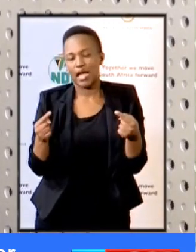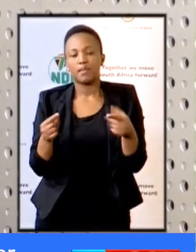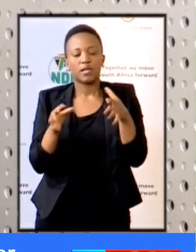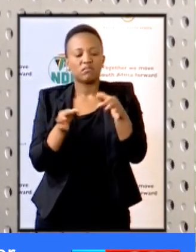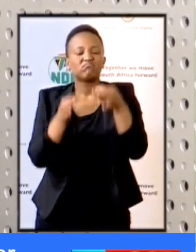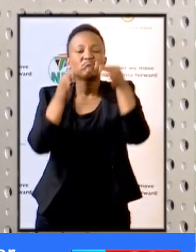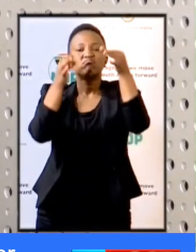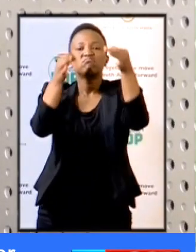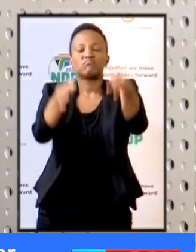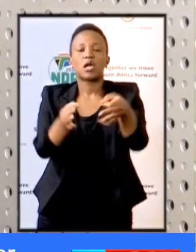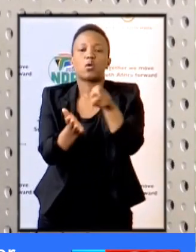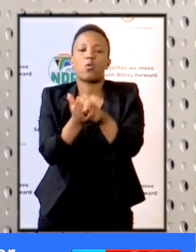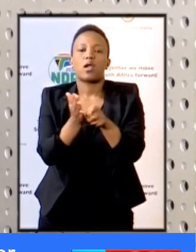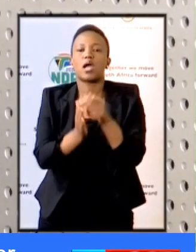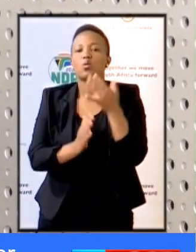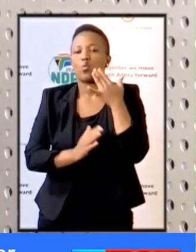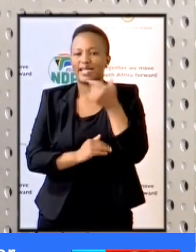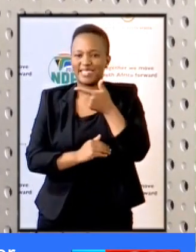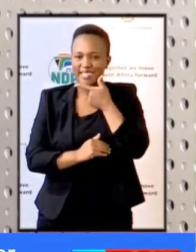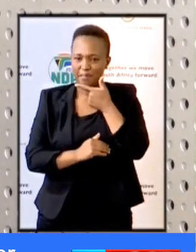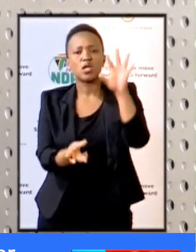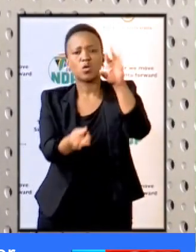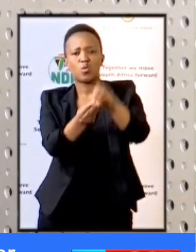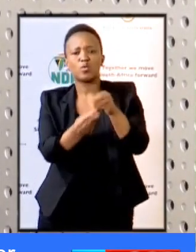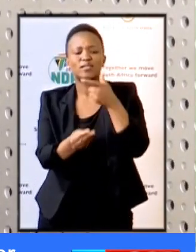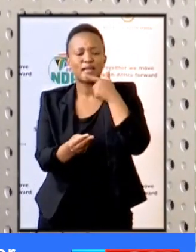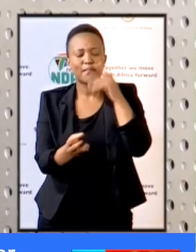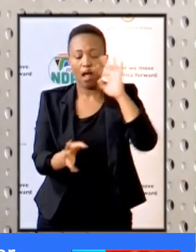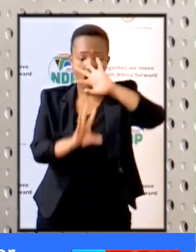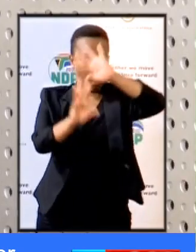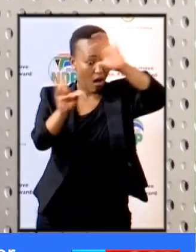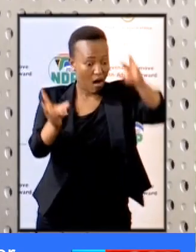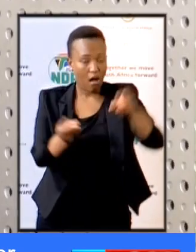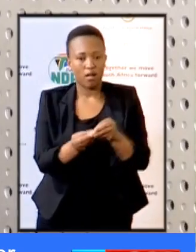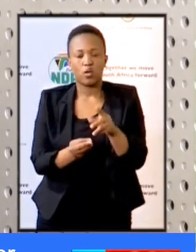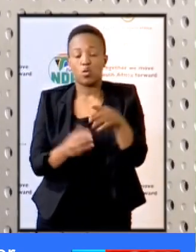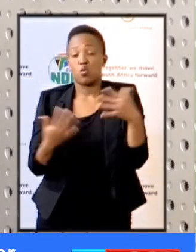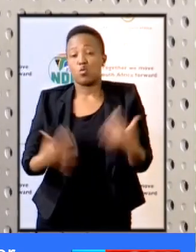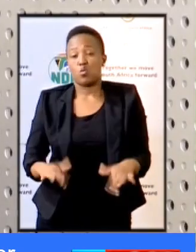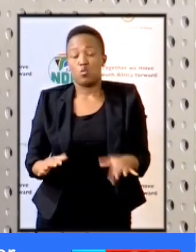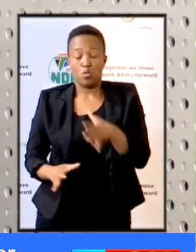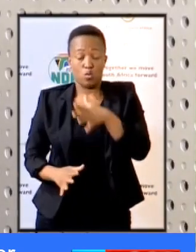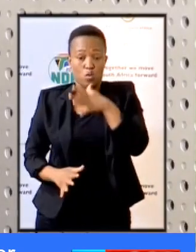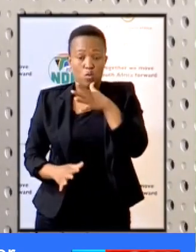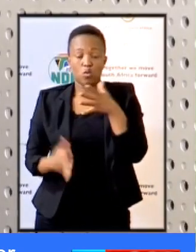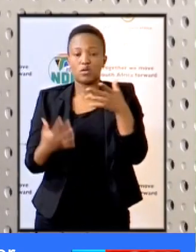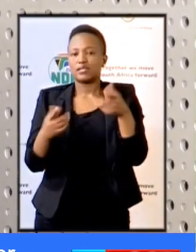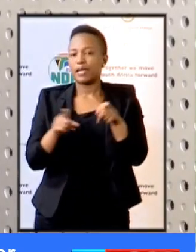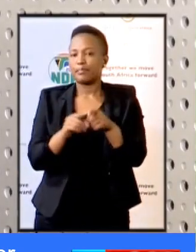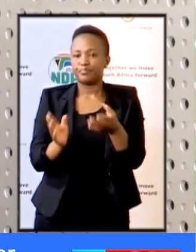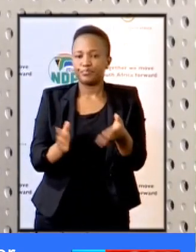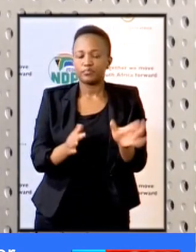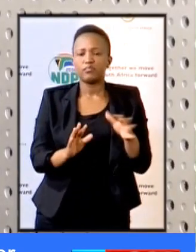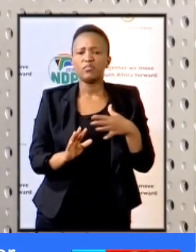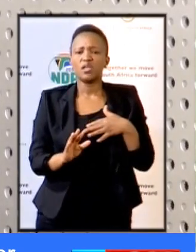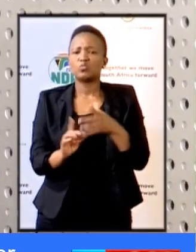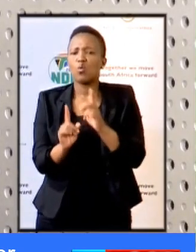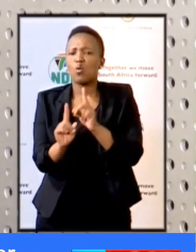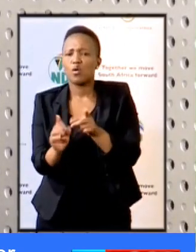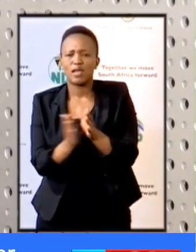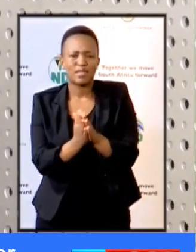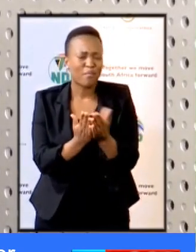why I mentioned that this year we're going on applications and many other outstanding matters that we have, ordering of books and all sorts of things that